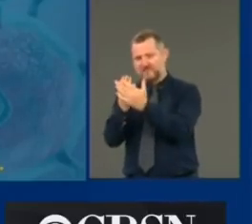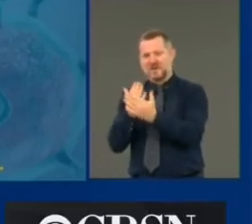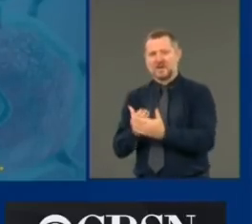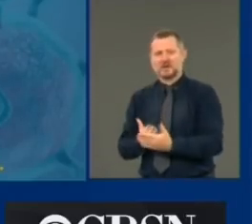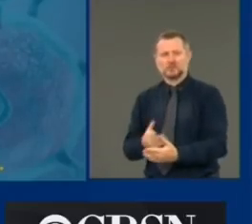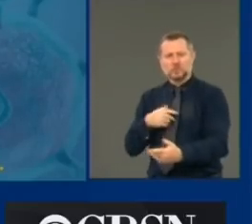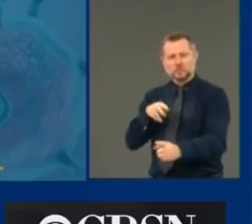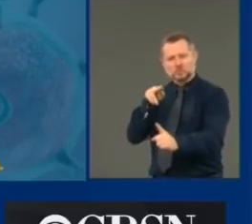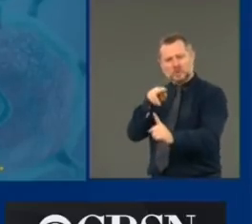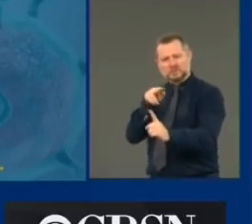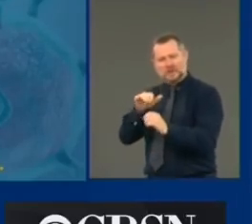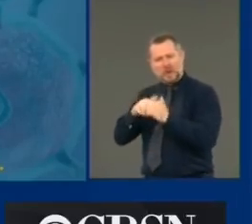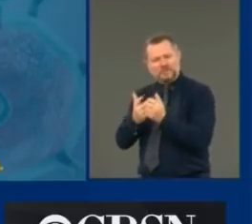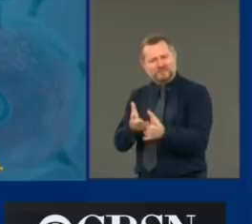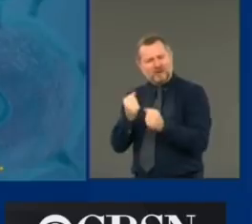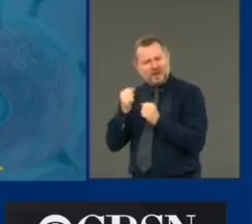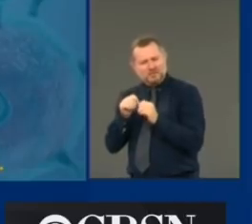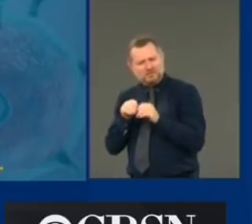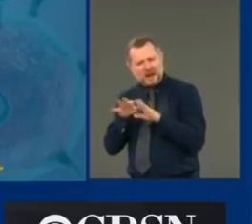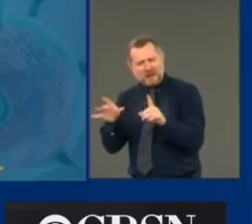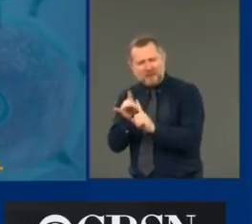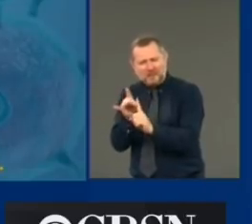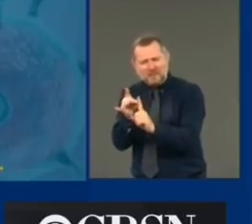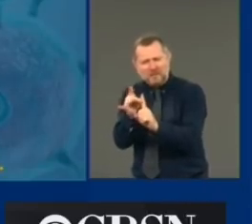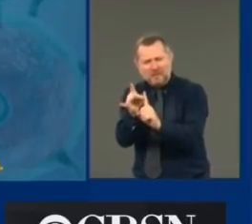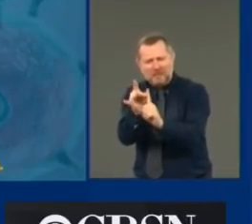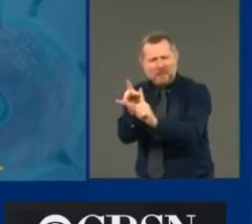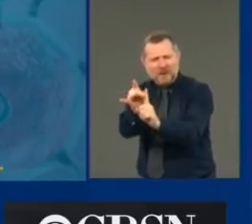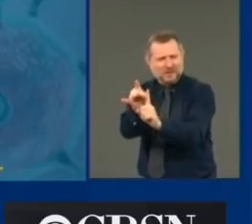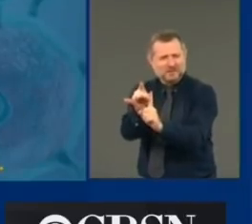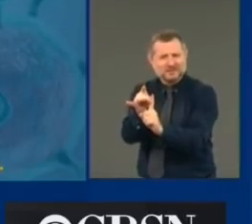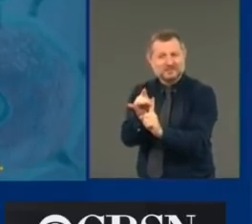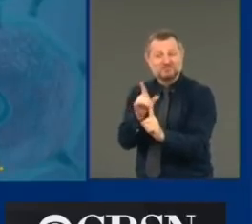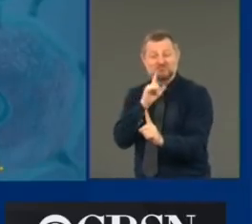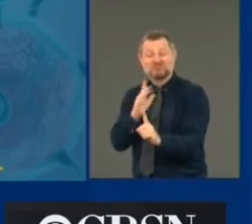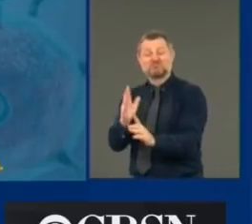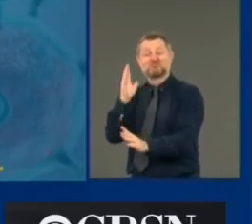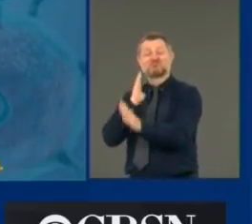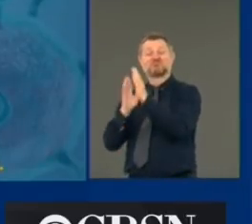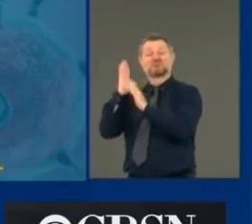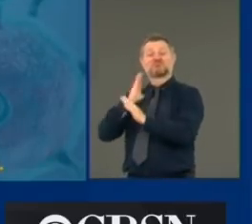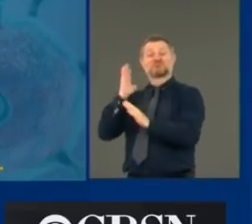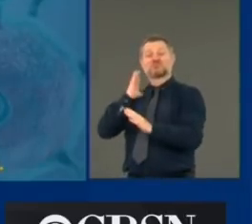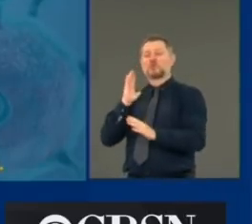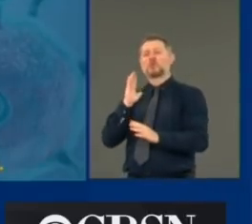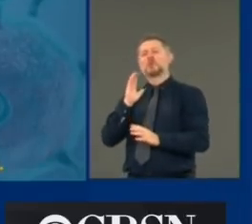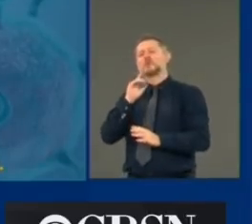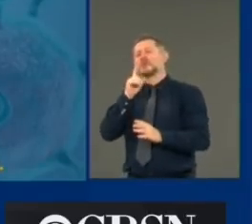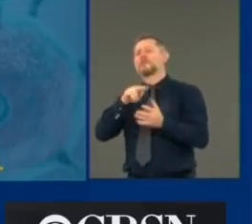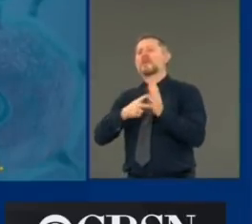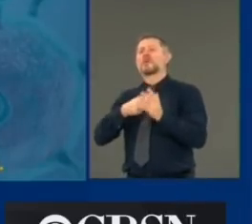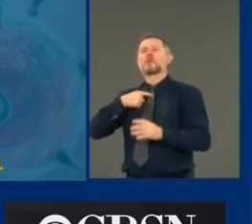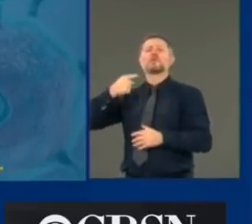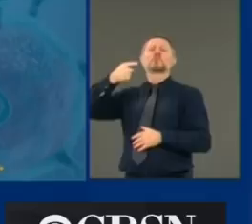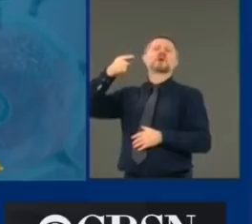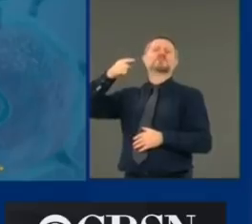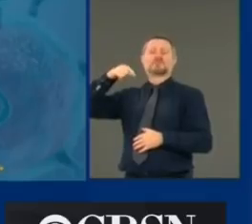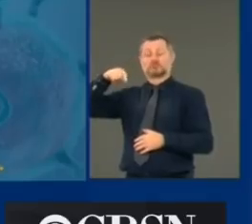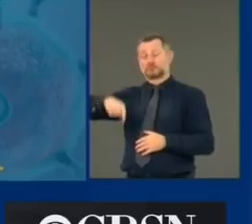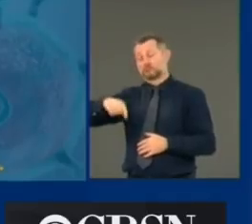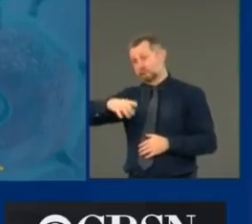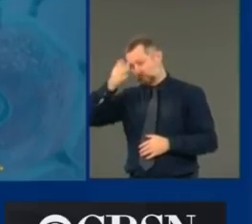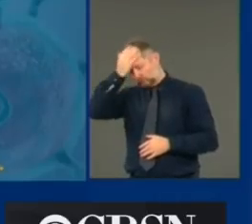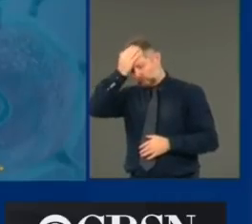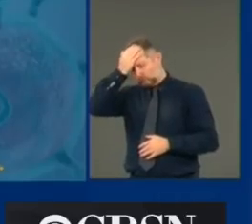fast is the virus spreading? We were spreading at the highest rate in the nation when